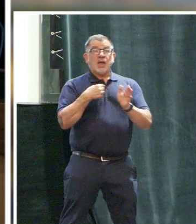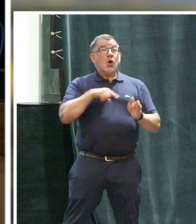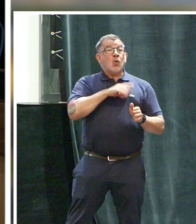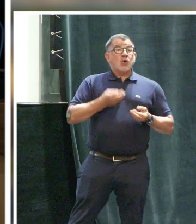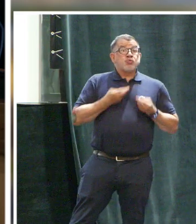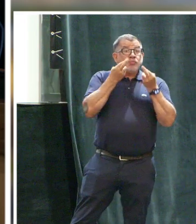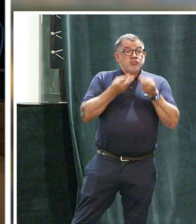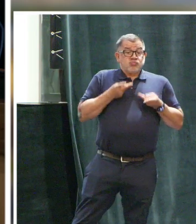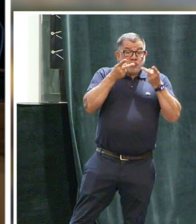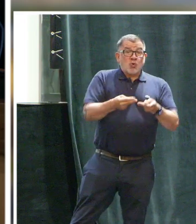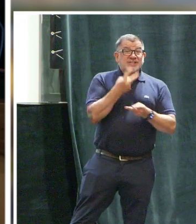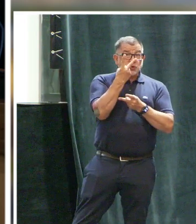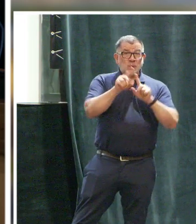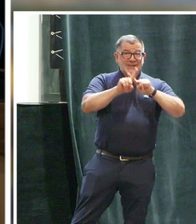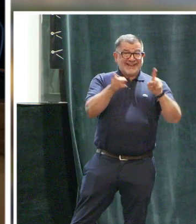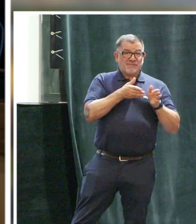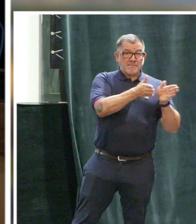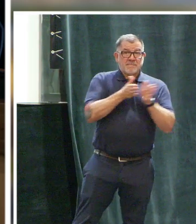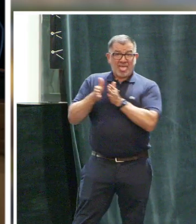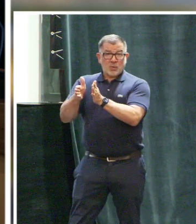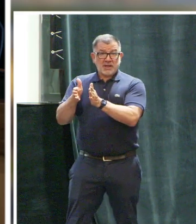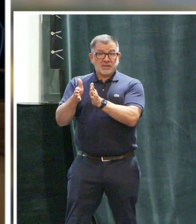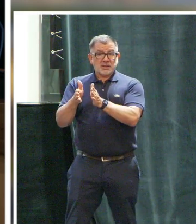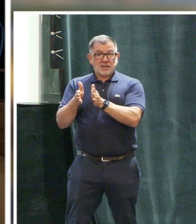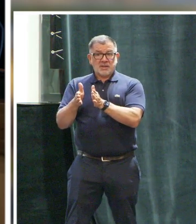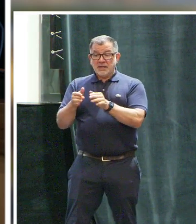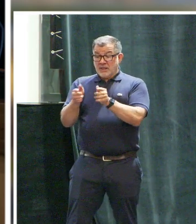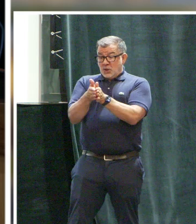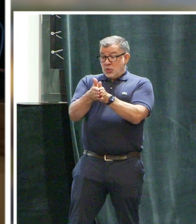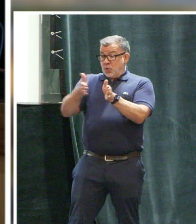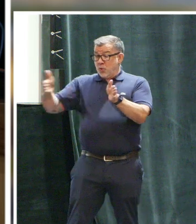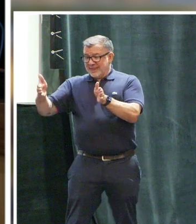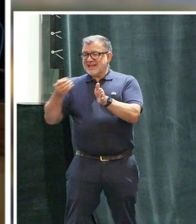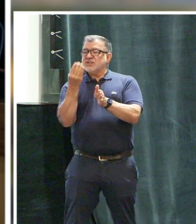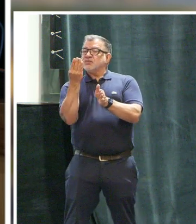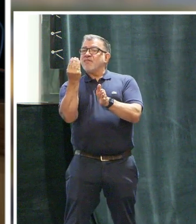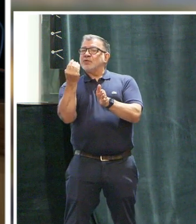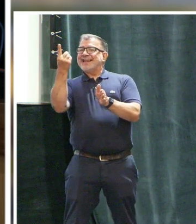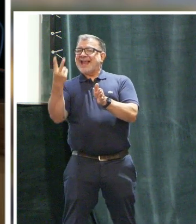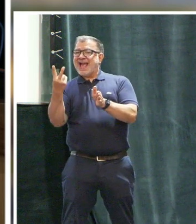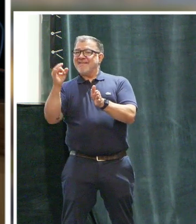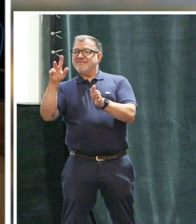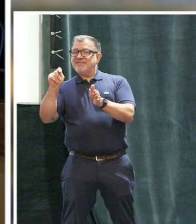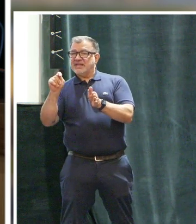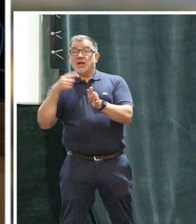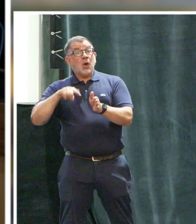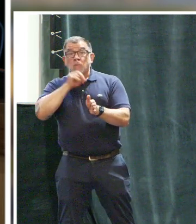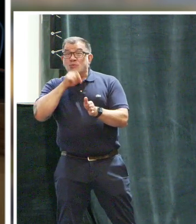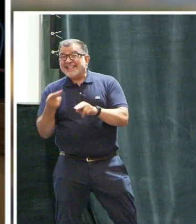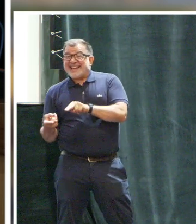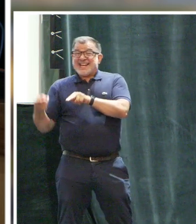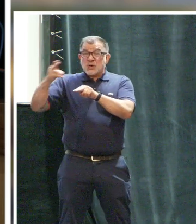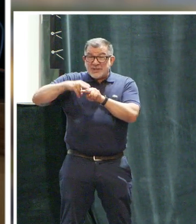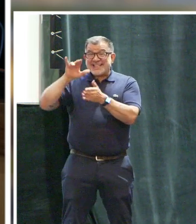scenario. The current clearance of what is there today is 14.5 feet. We're actually increasing that to 20 feet. And